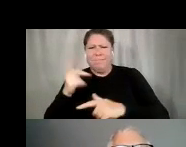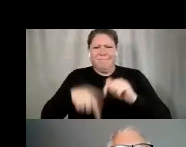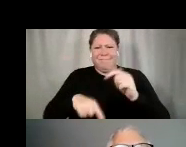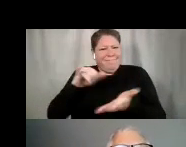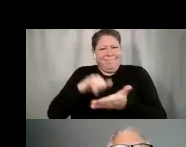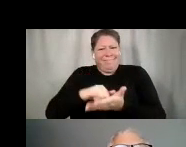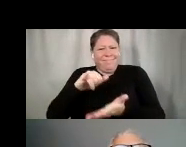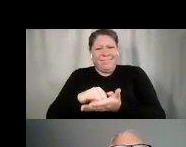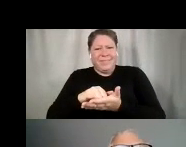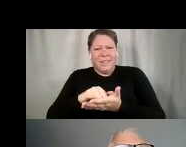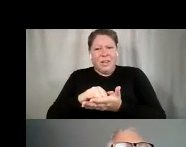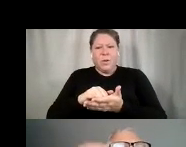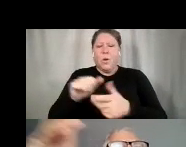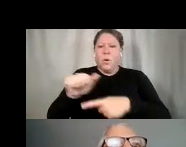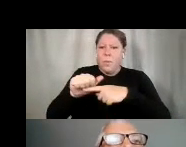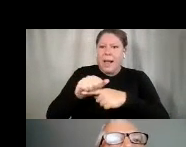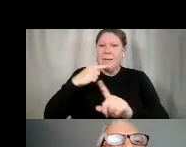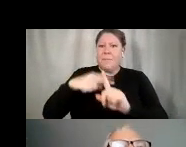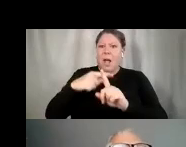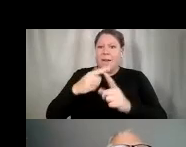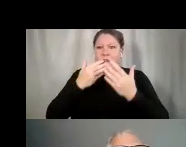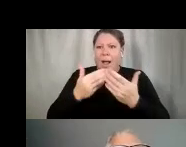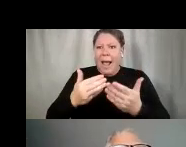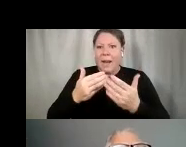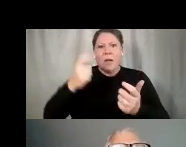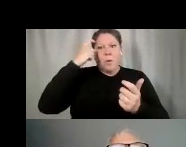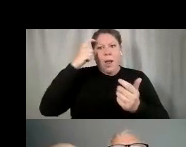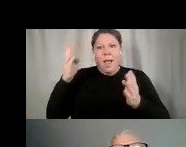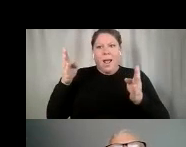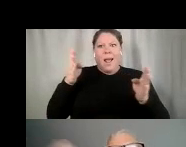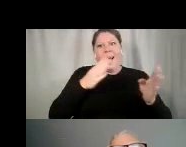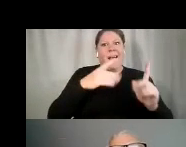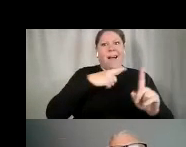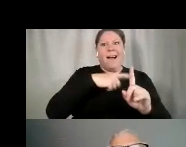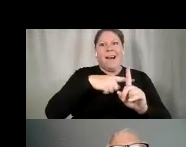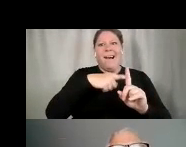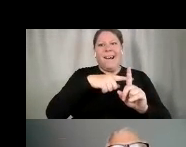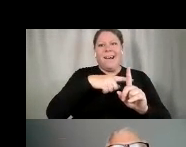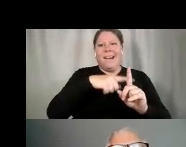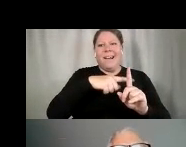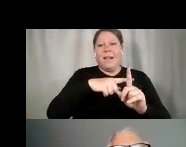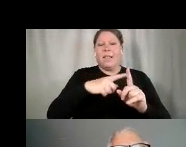positive gratitude, our brain leans toward being in a good mood, which stimulates those